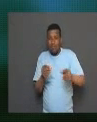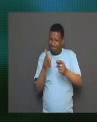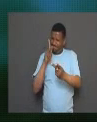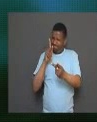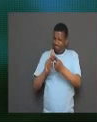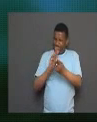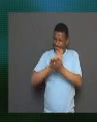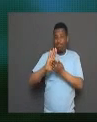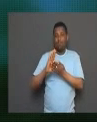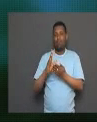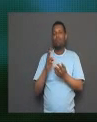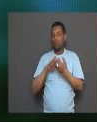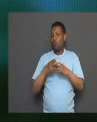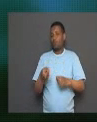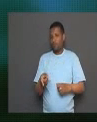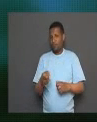inaccurate.